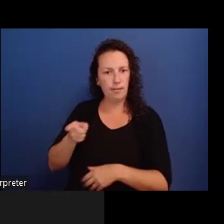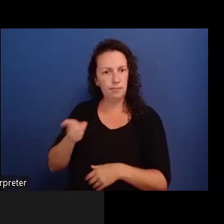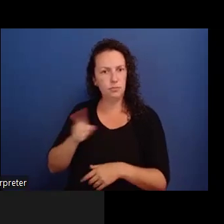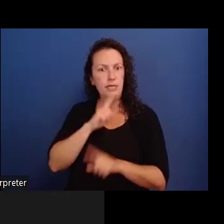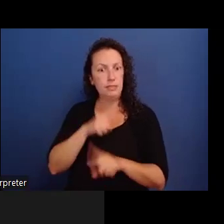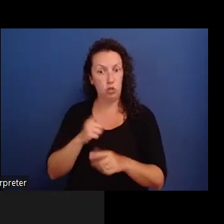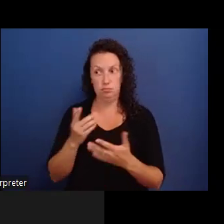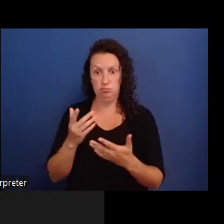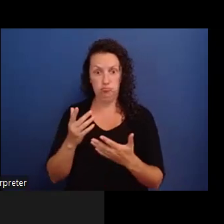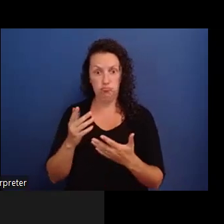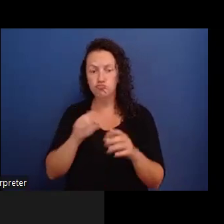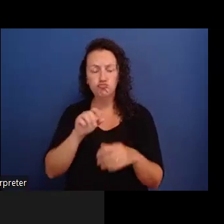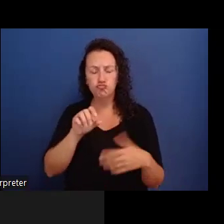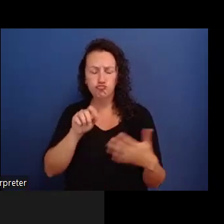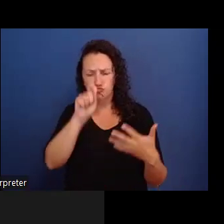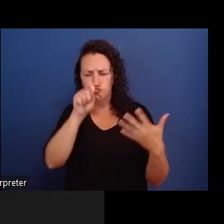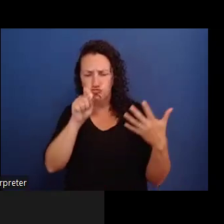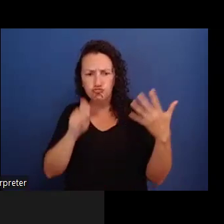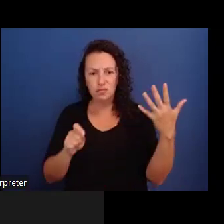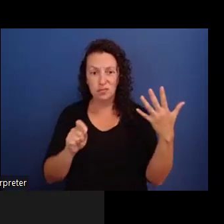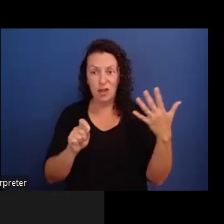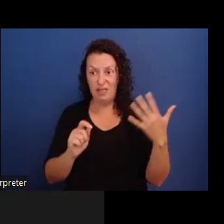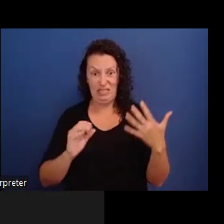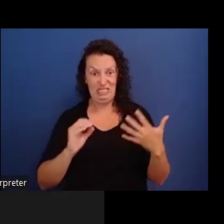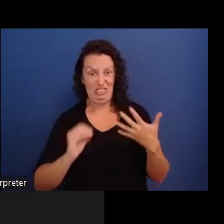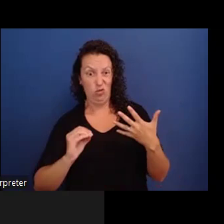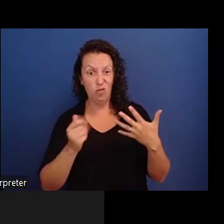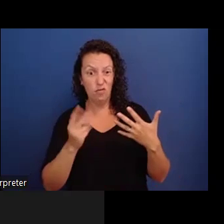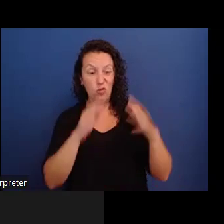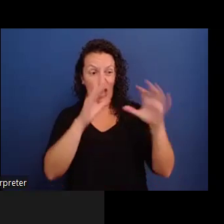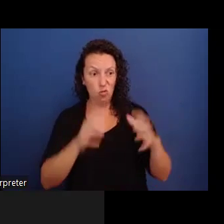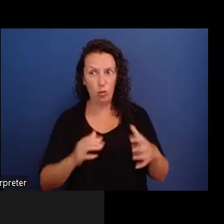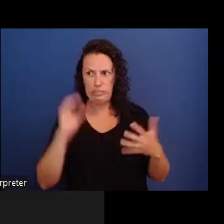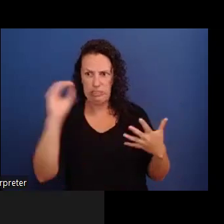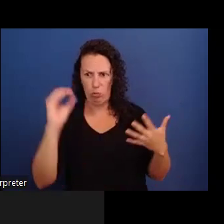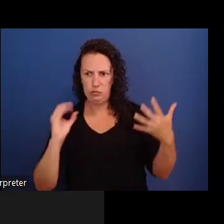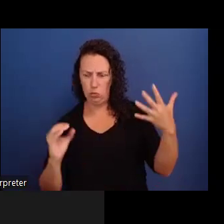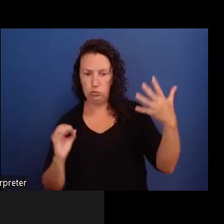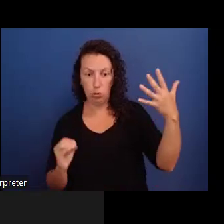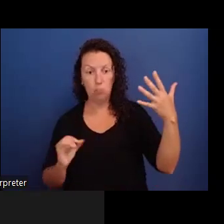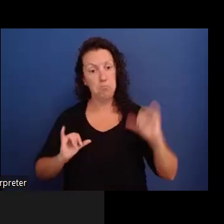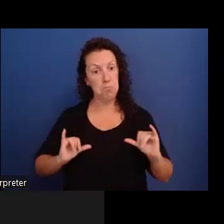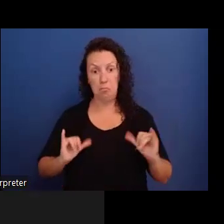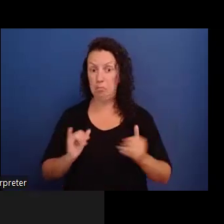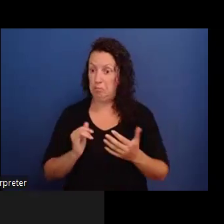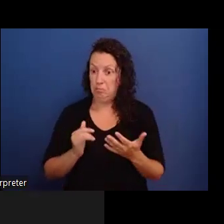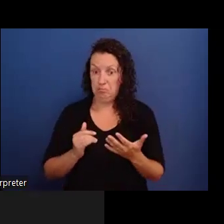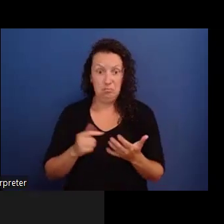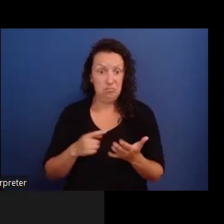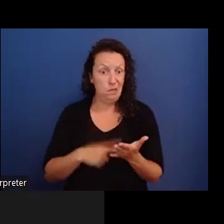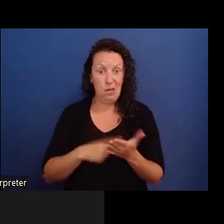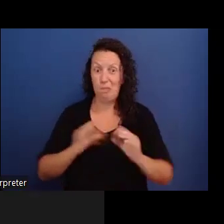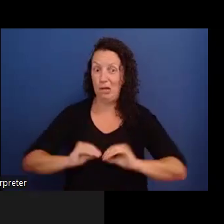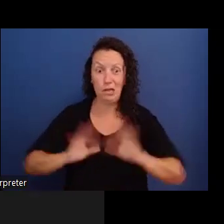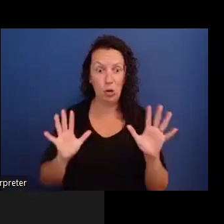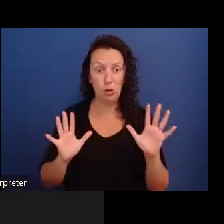of them. That Mhm. doesn't always happen, but yeah, it was very clear. Sometimes you get them and they're all kind